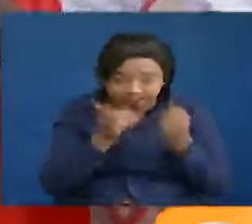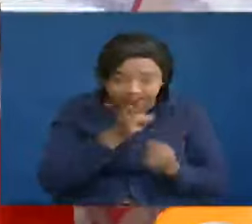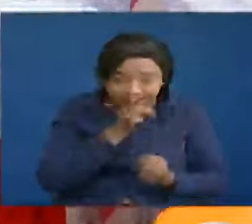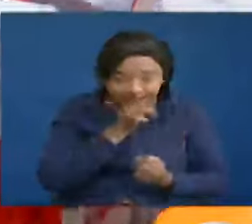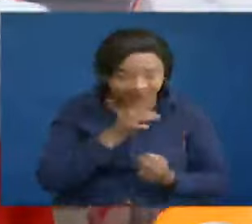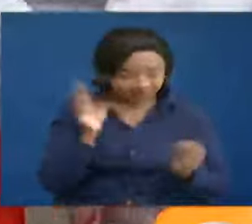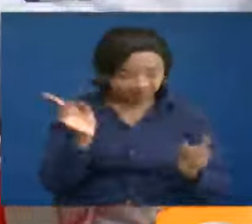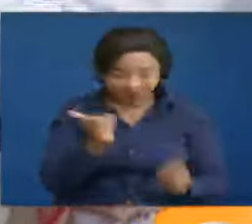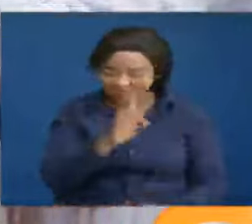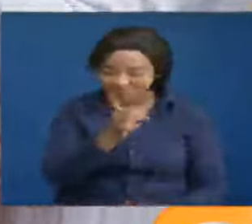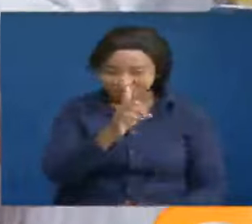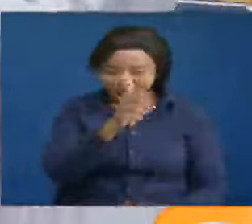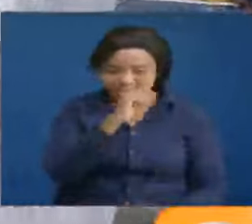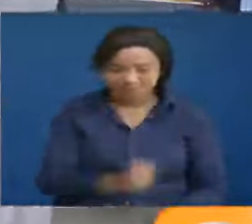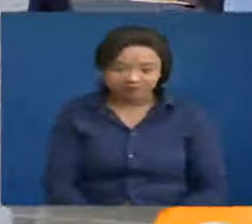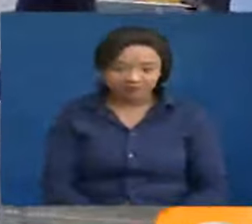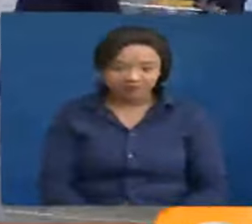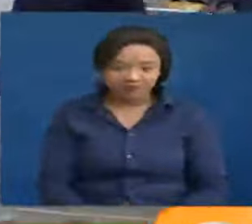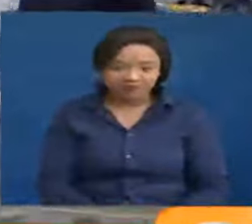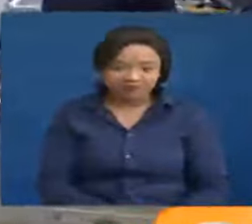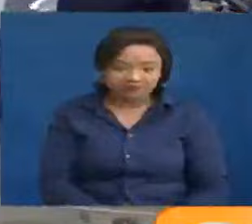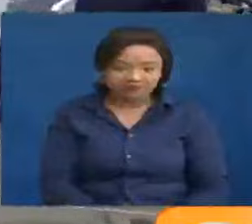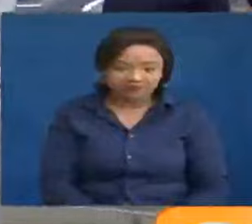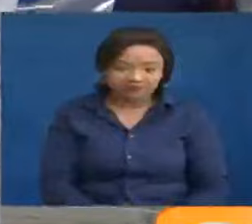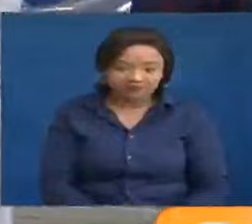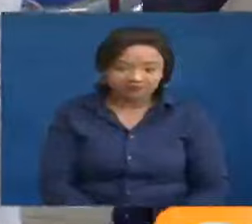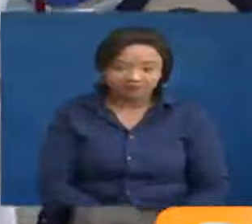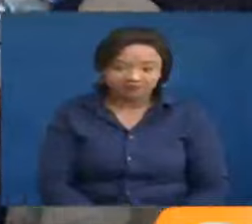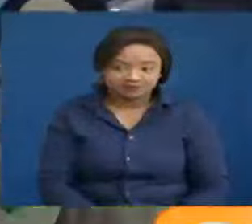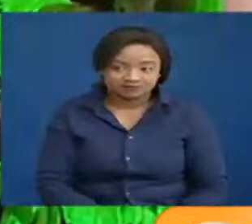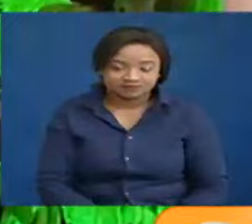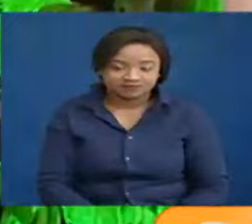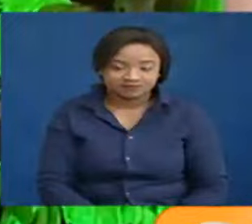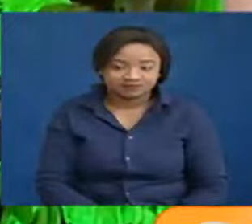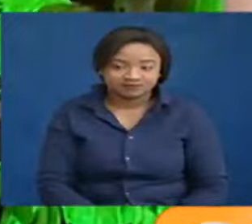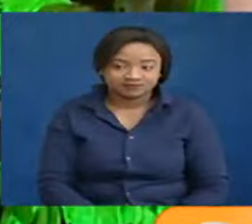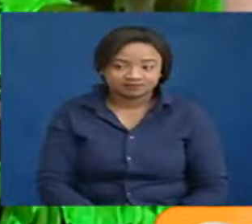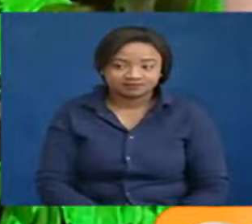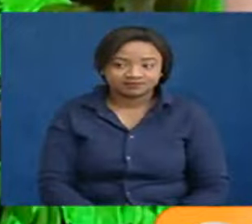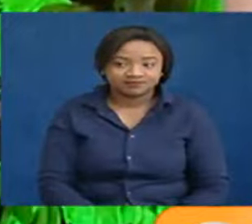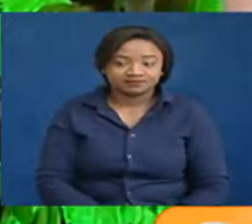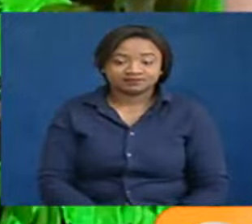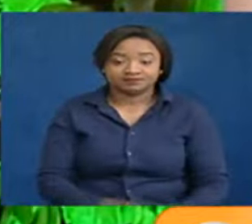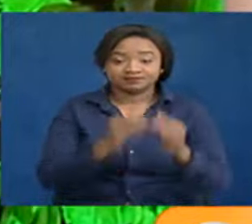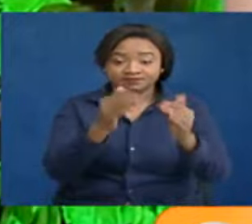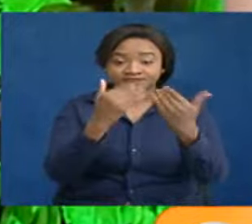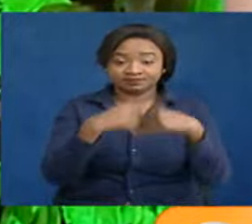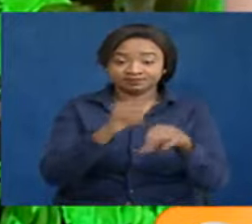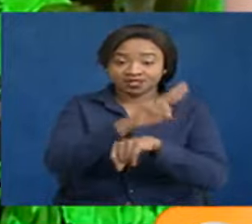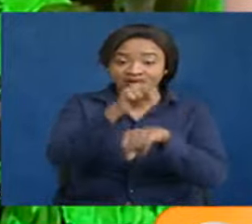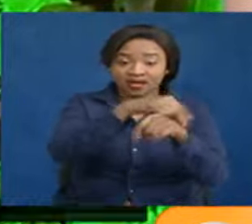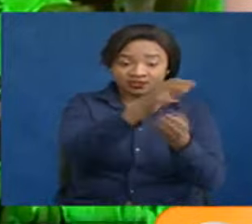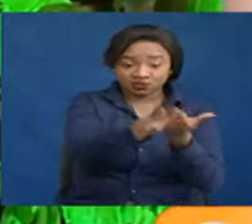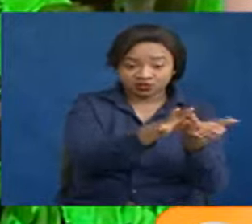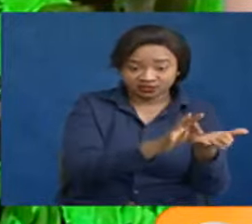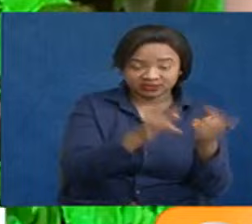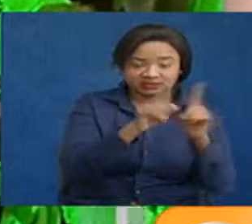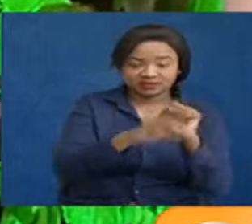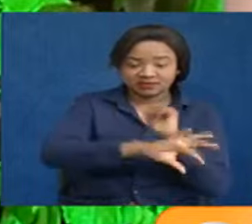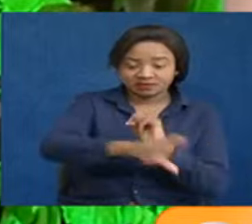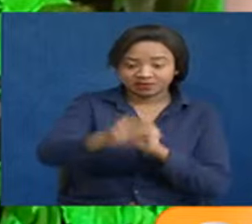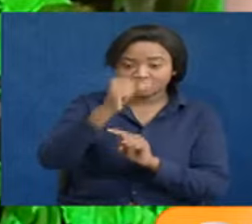Safin Achieng Ouma, Citizen TV. And away from that, the National Treasury and county